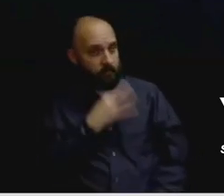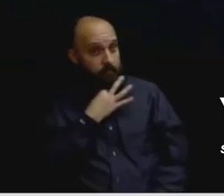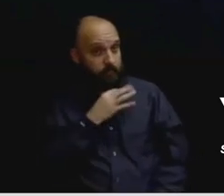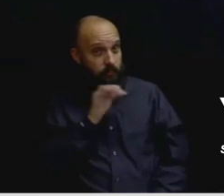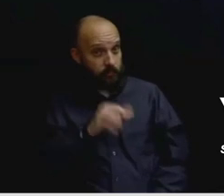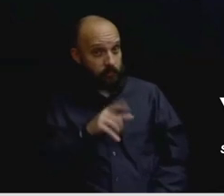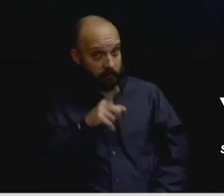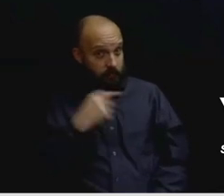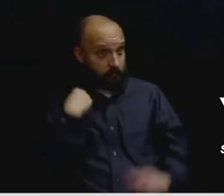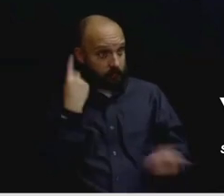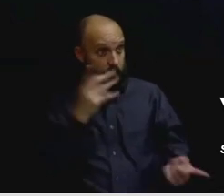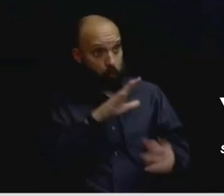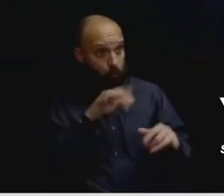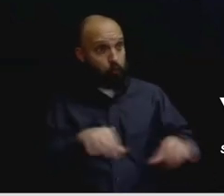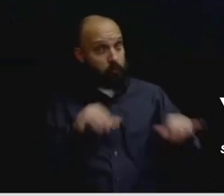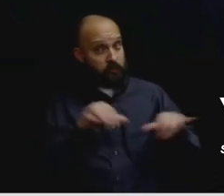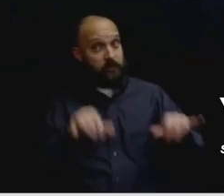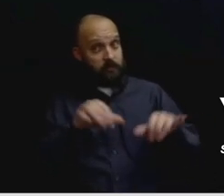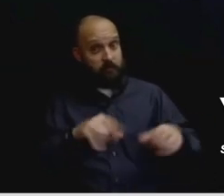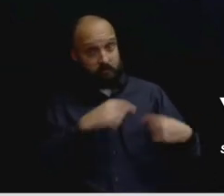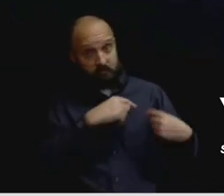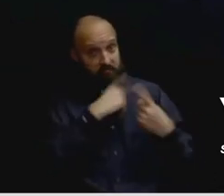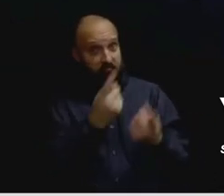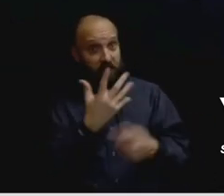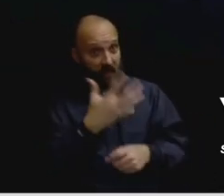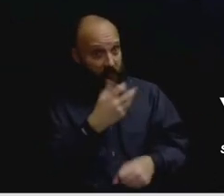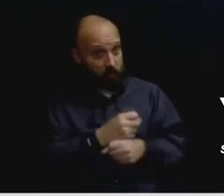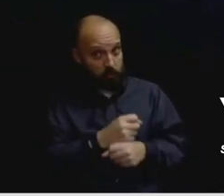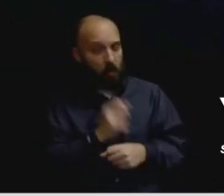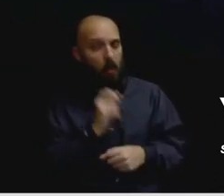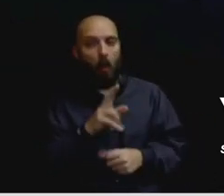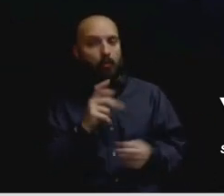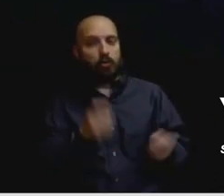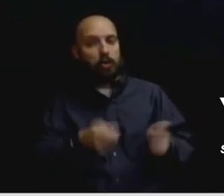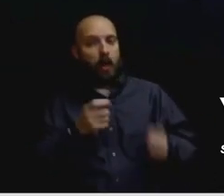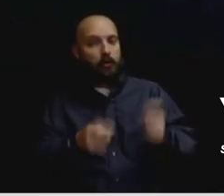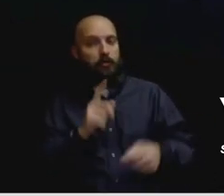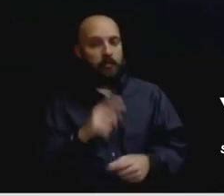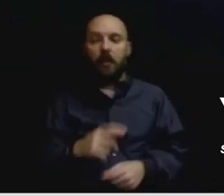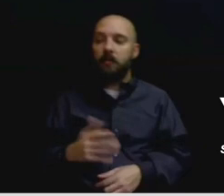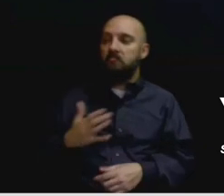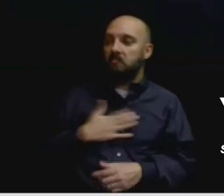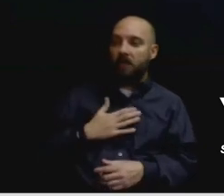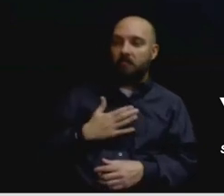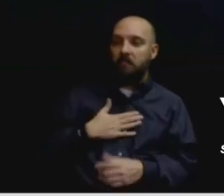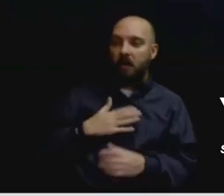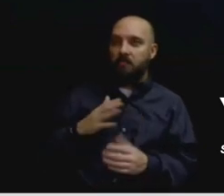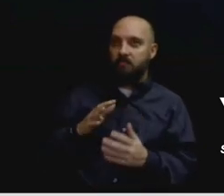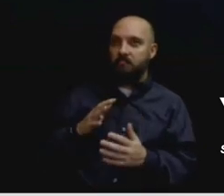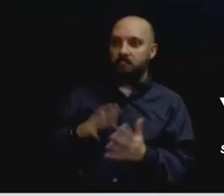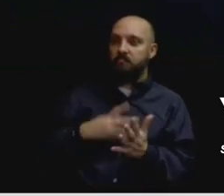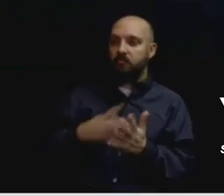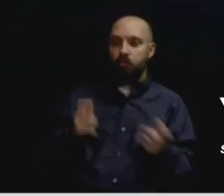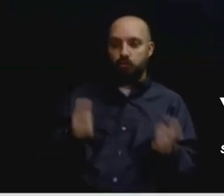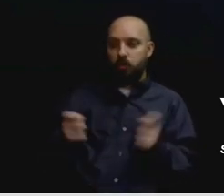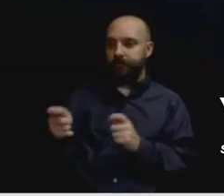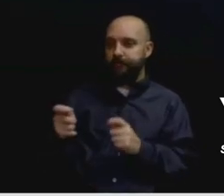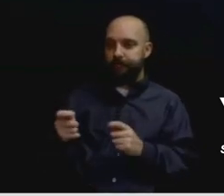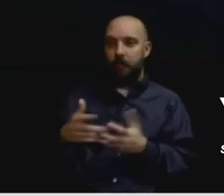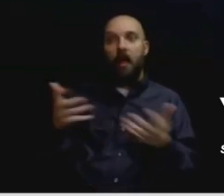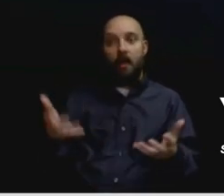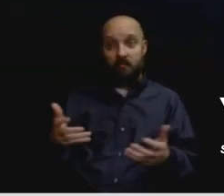been your routine, the same routine for the last 5 years, or does it change? No, it changes a lot. It can even change day